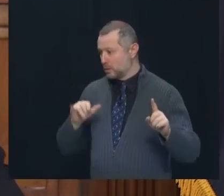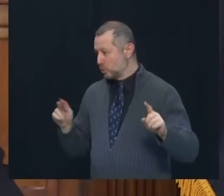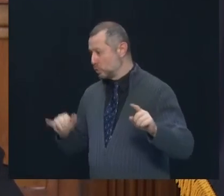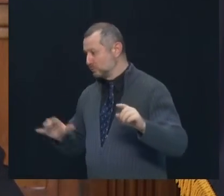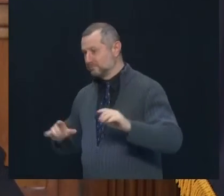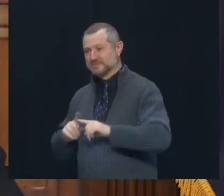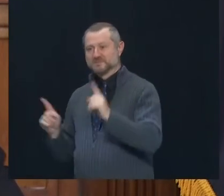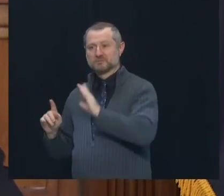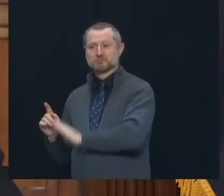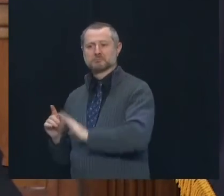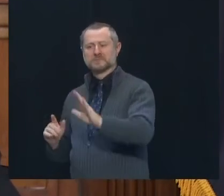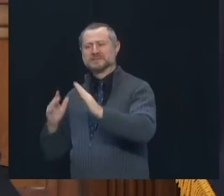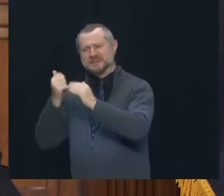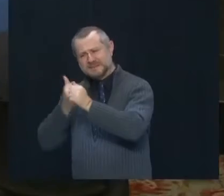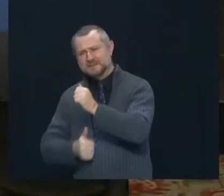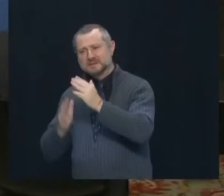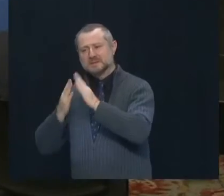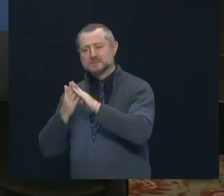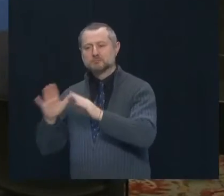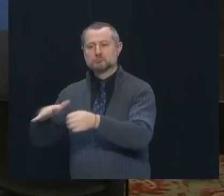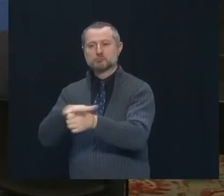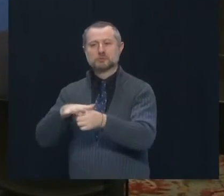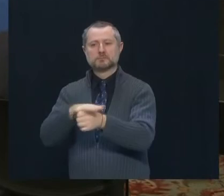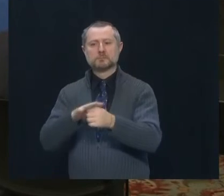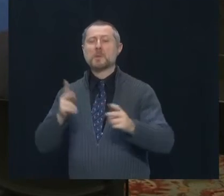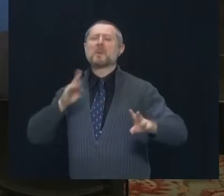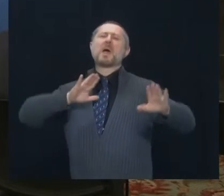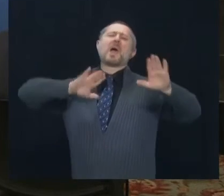community, but do it.